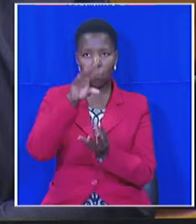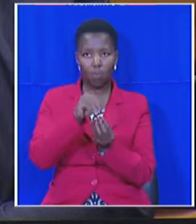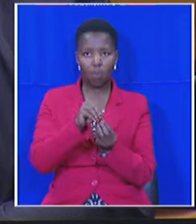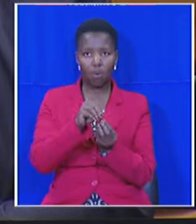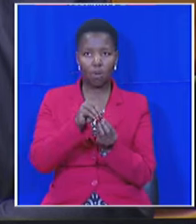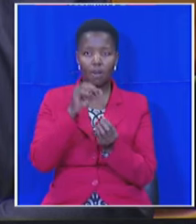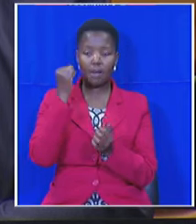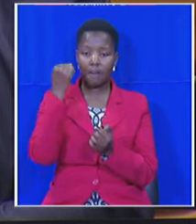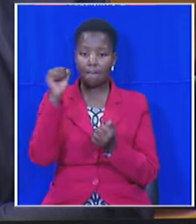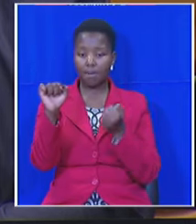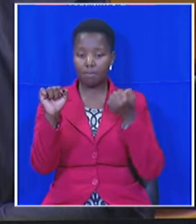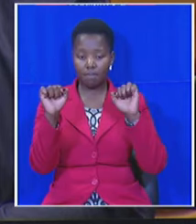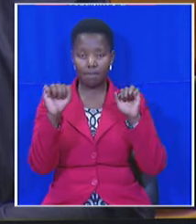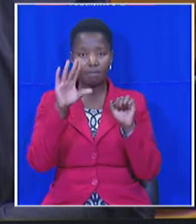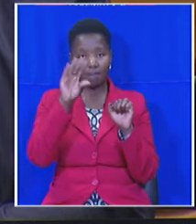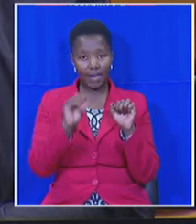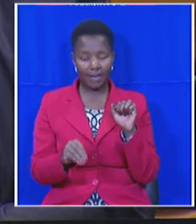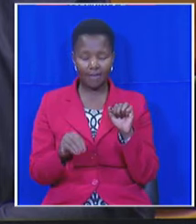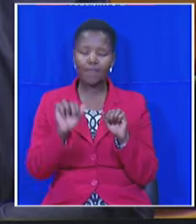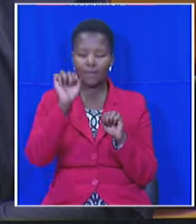any objections?